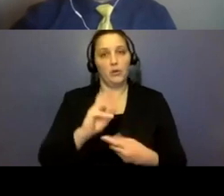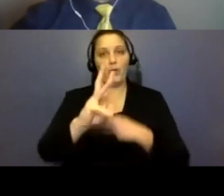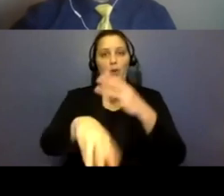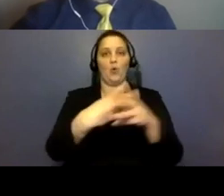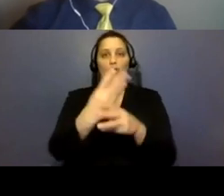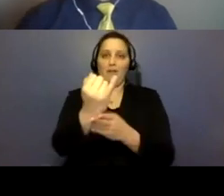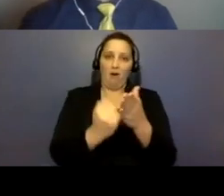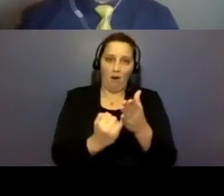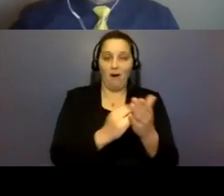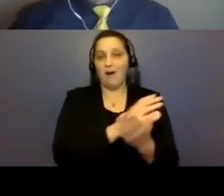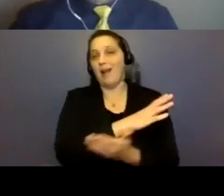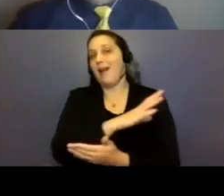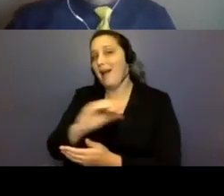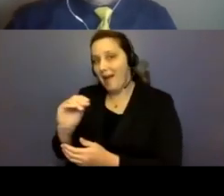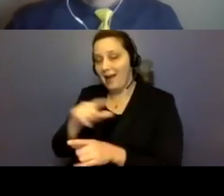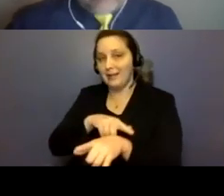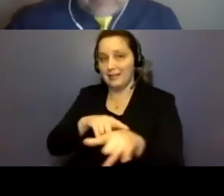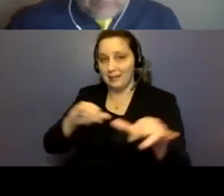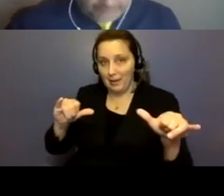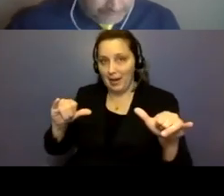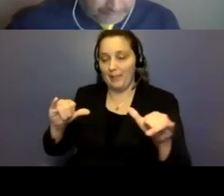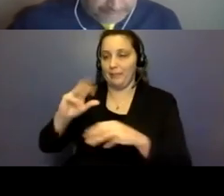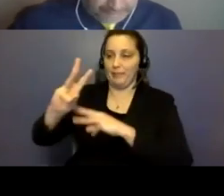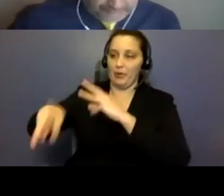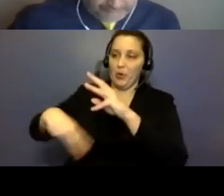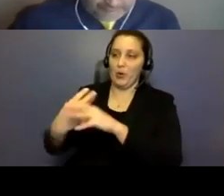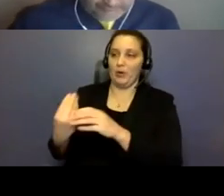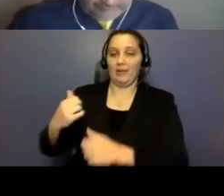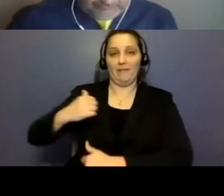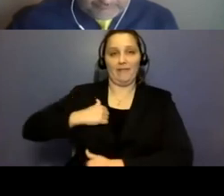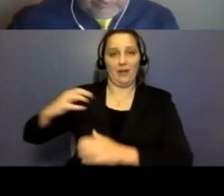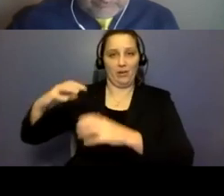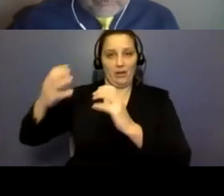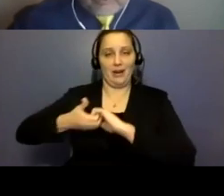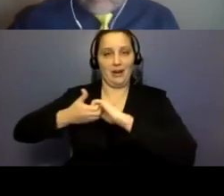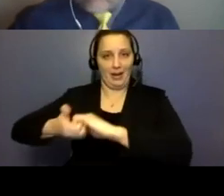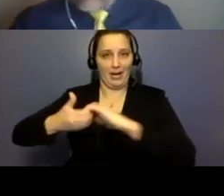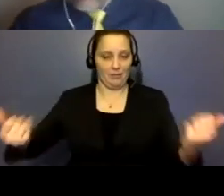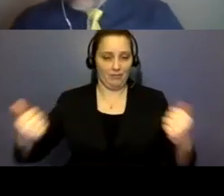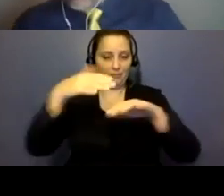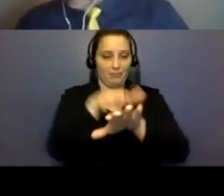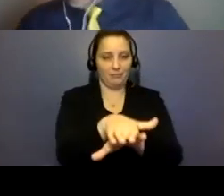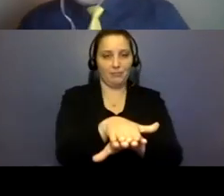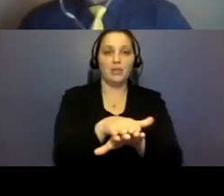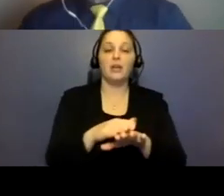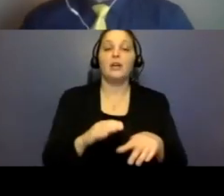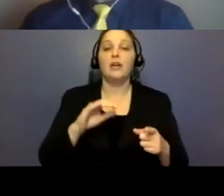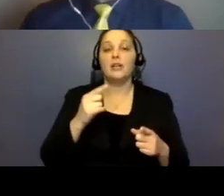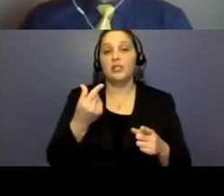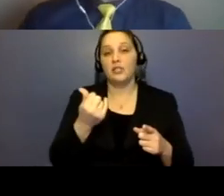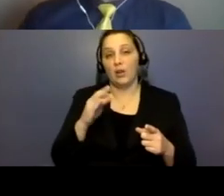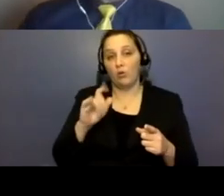art and also the world of veteran engagement. General Nolan